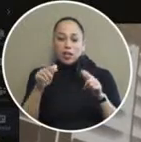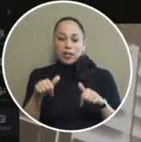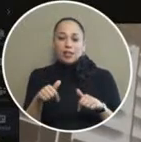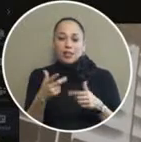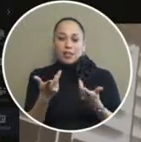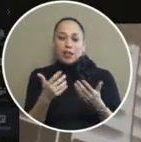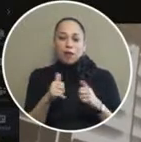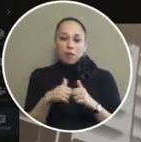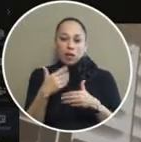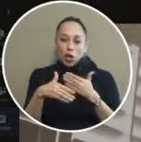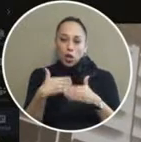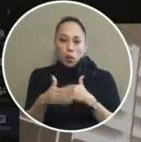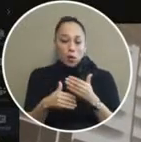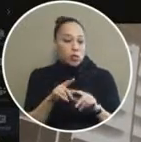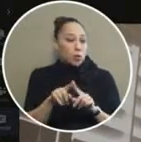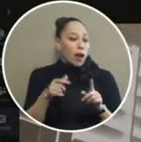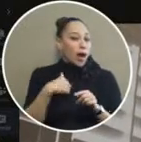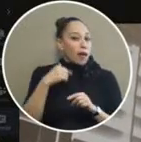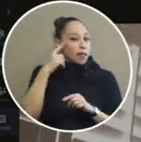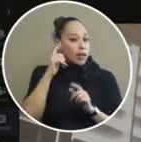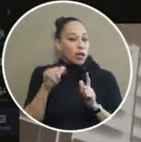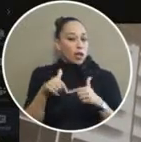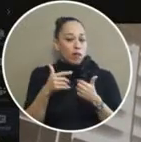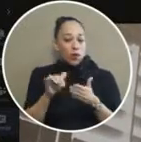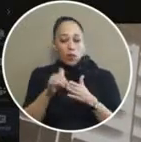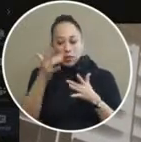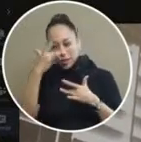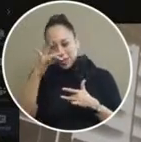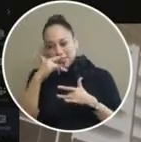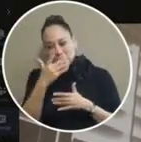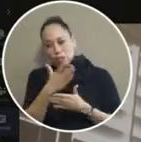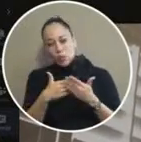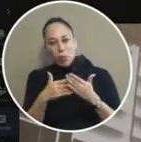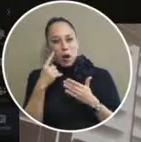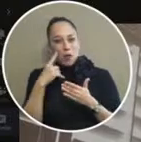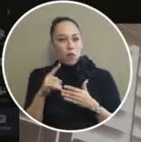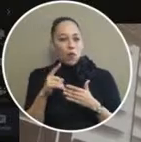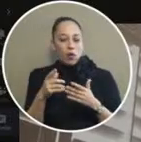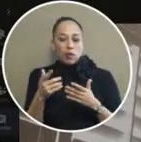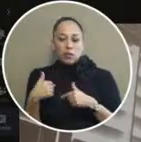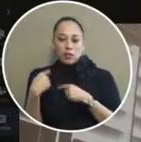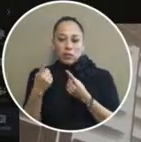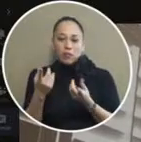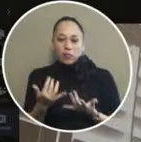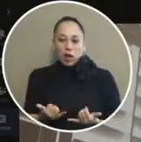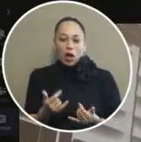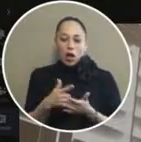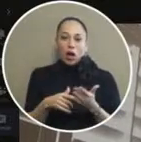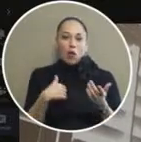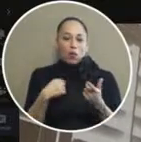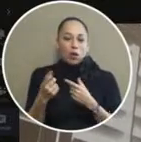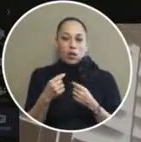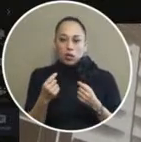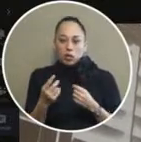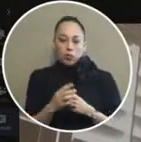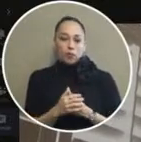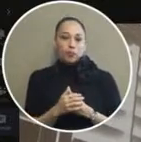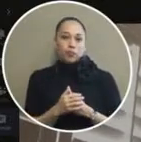a 30-month process, but I think living with the disease is probably going to be from here on out, in terms of how we do that, whether